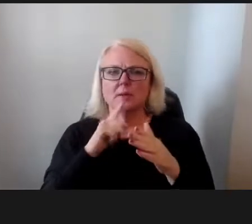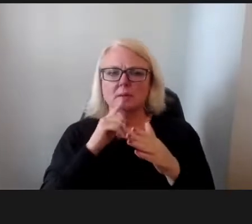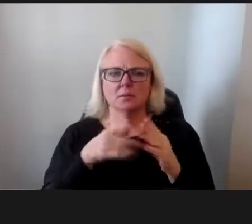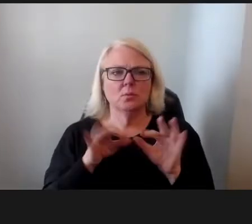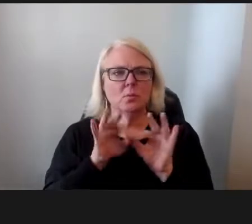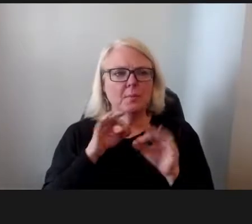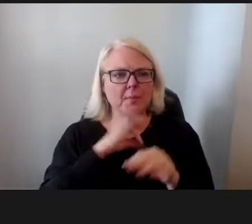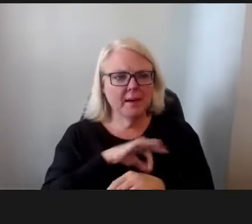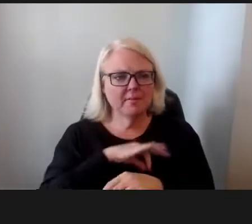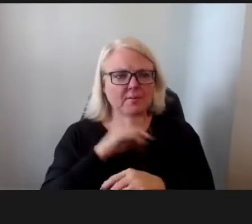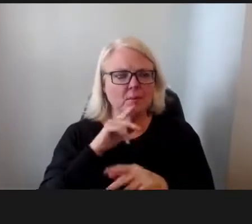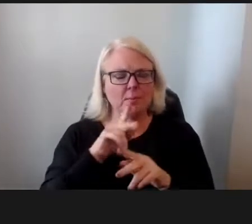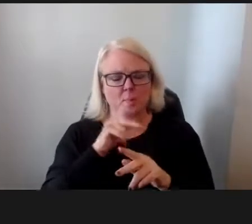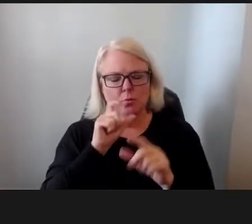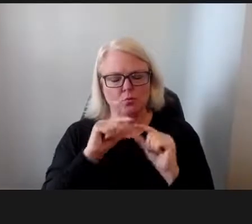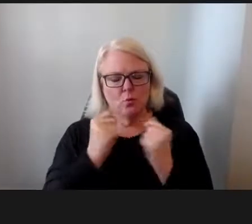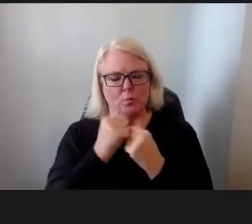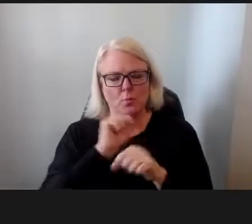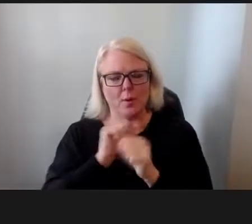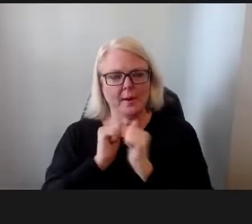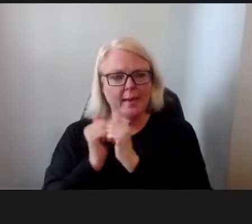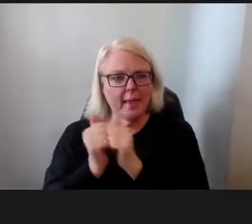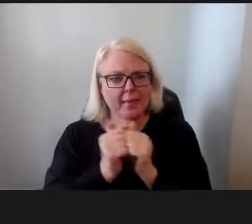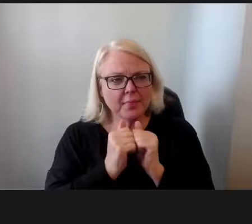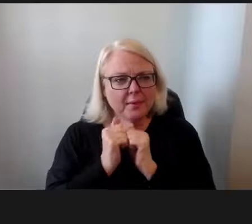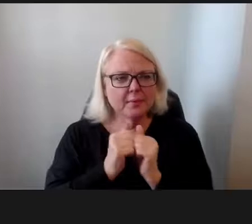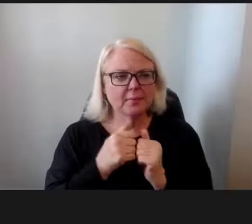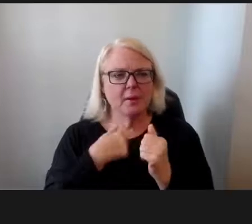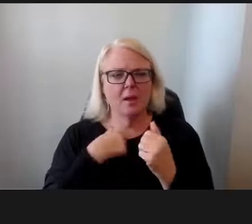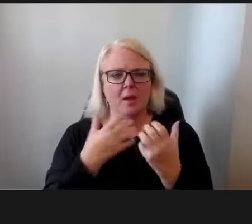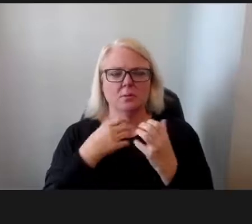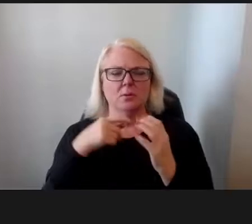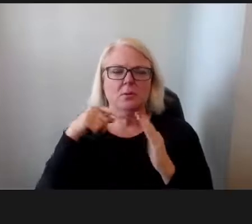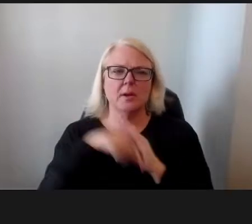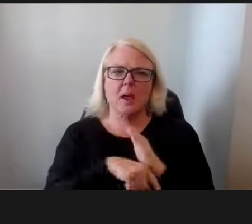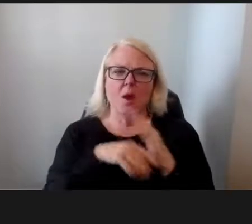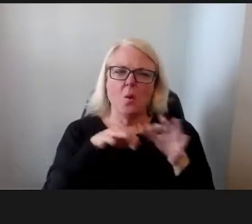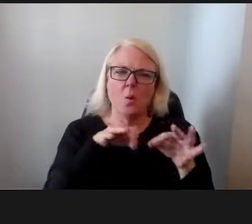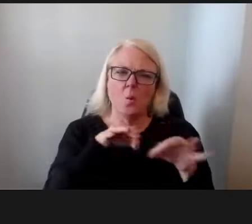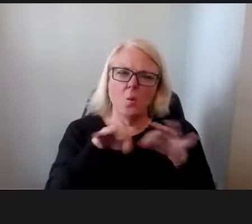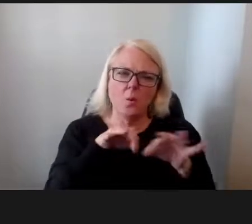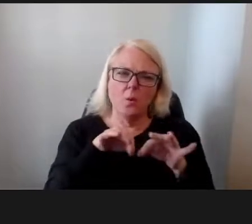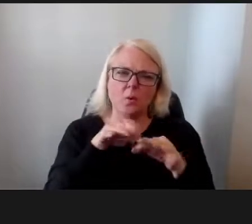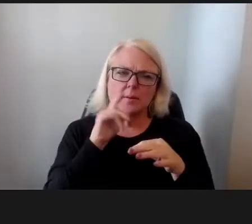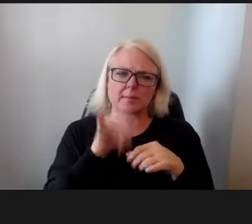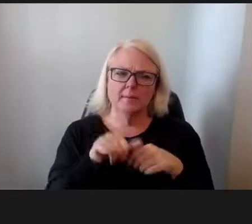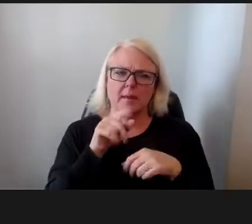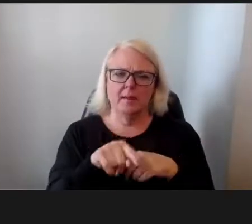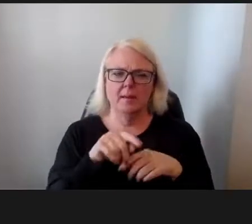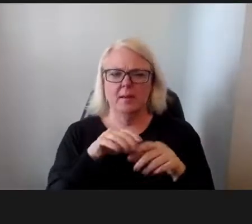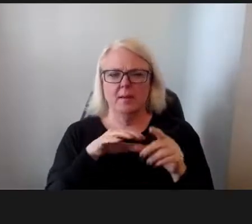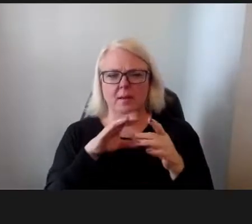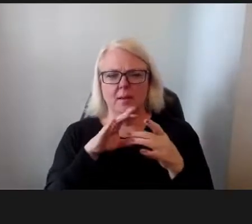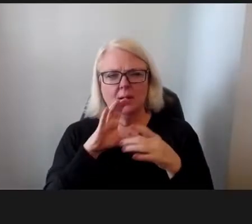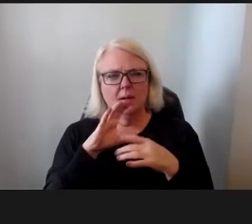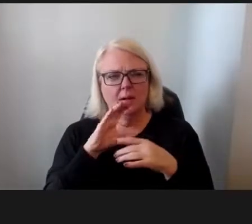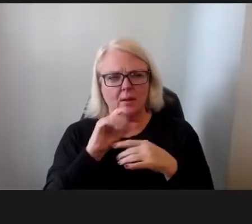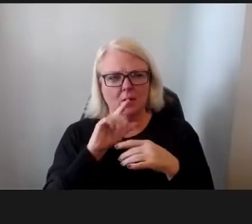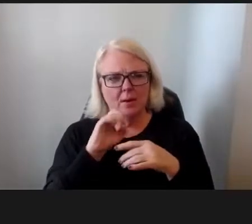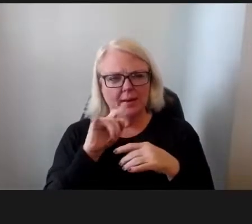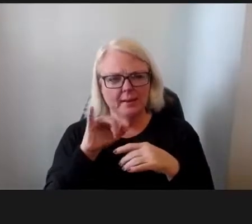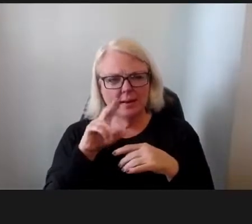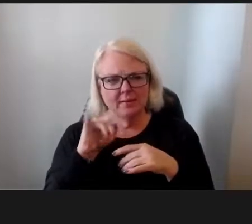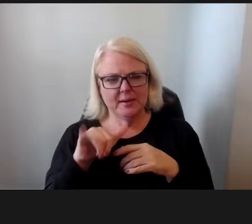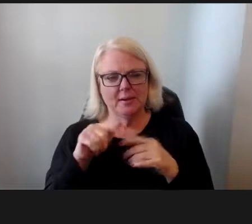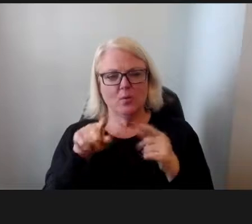trying to work collectively together. I also want to deeply emphasize that collectivity, especially